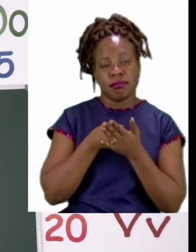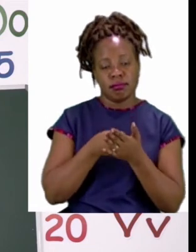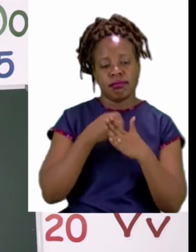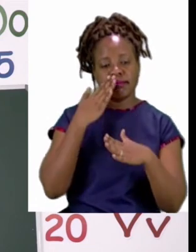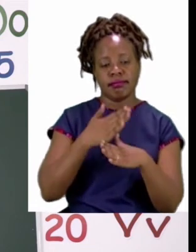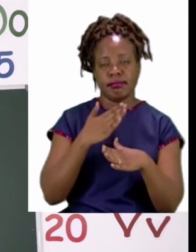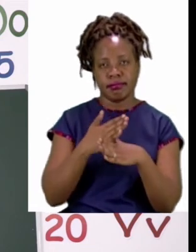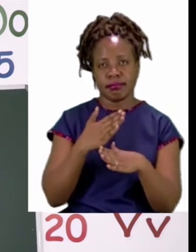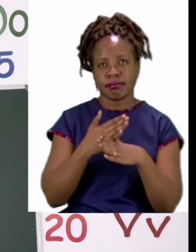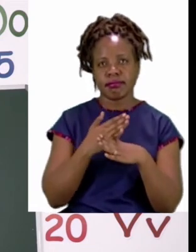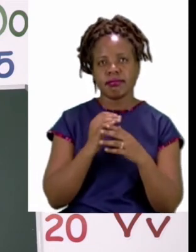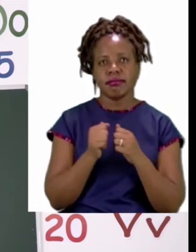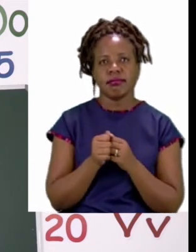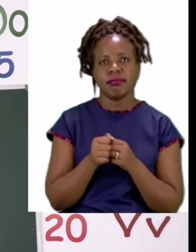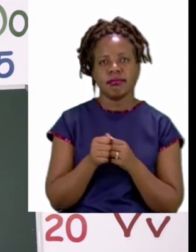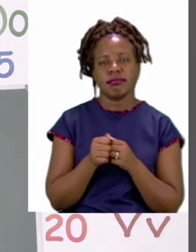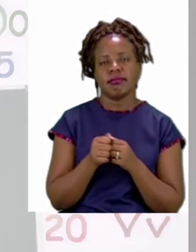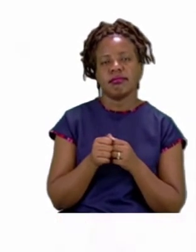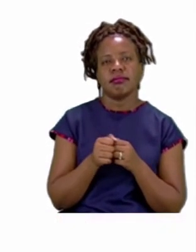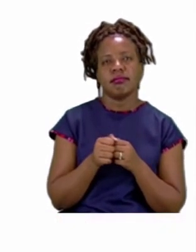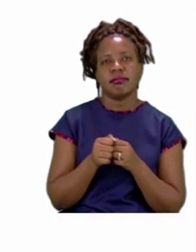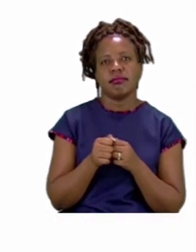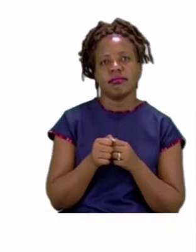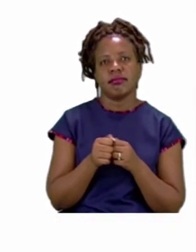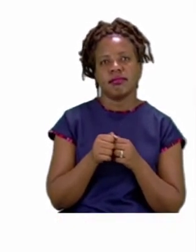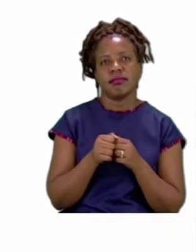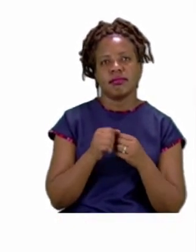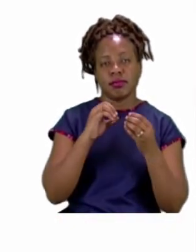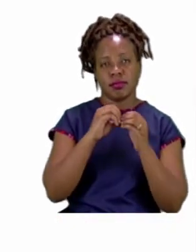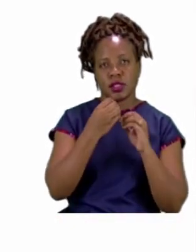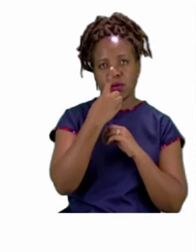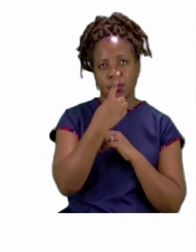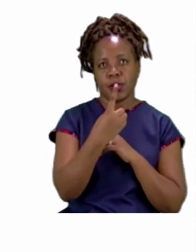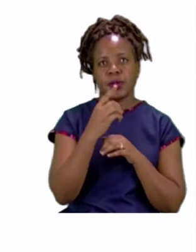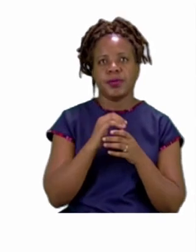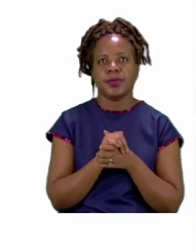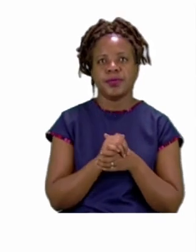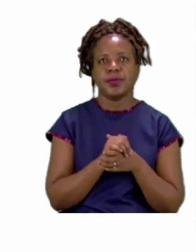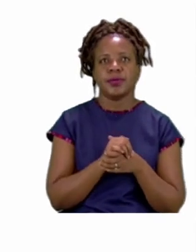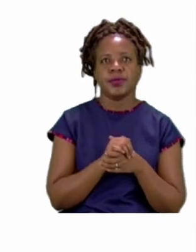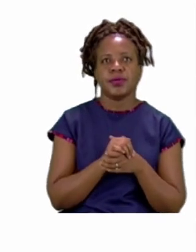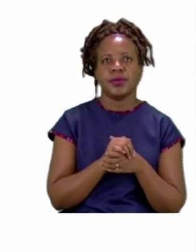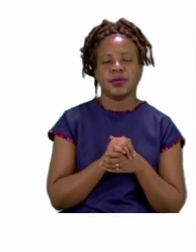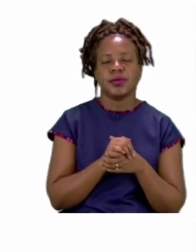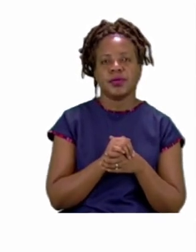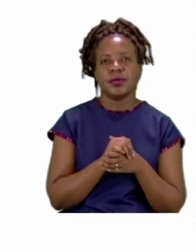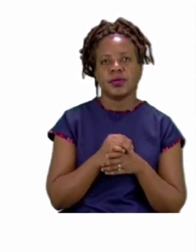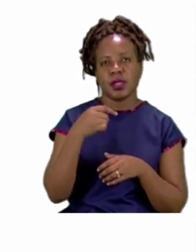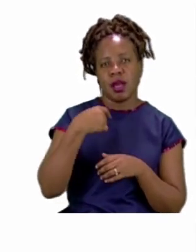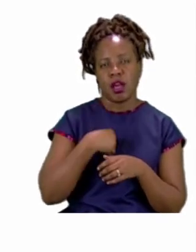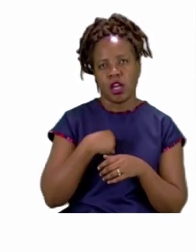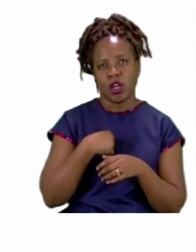exercise. So in our exercise, we're going to be doing number one. Number one says,